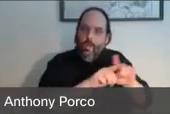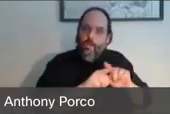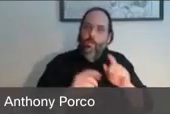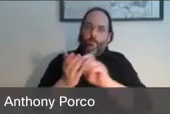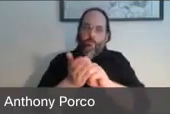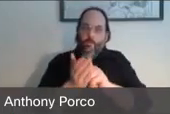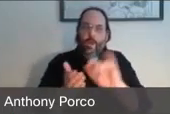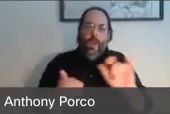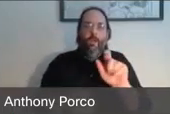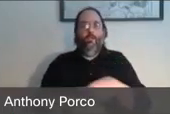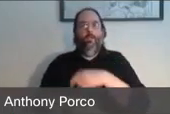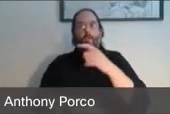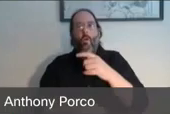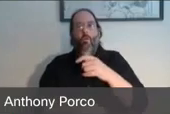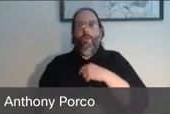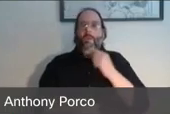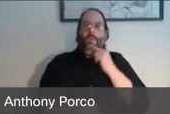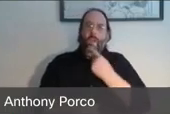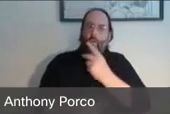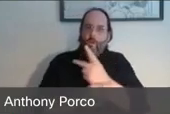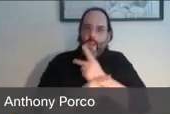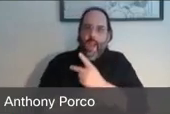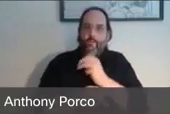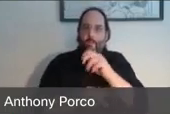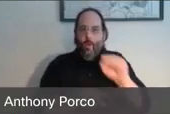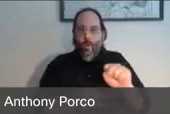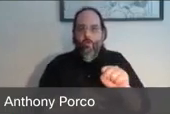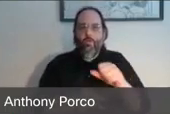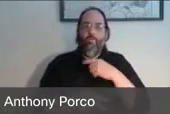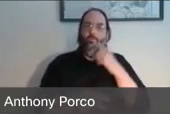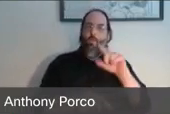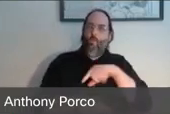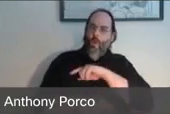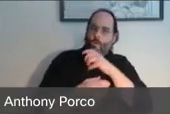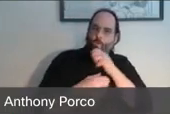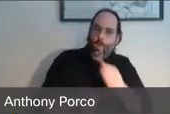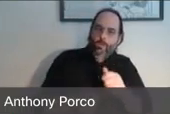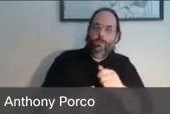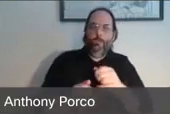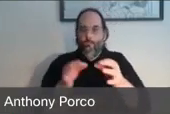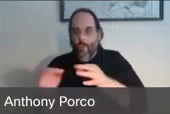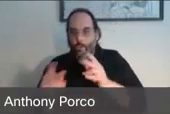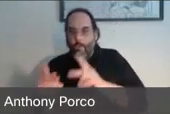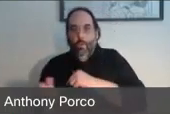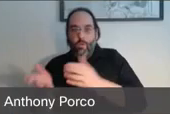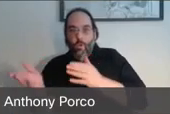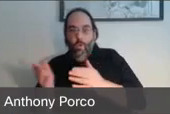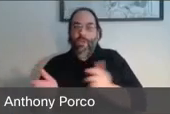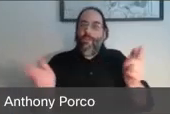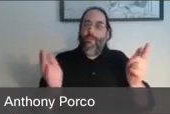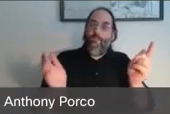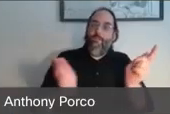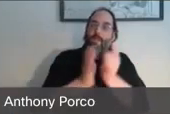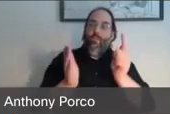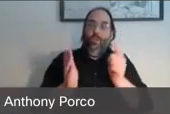as long-term acute care memos to Quality Trust regarding the people we serve, sanction letters to providers informing them